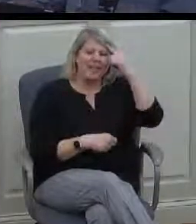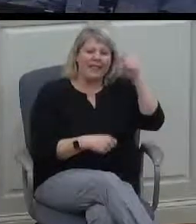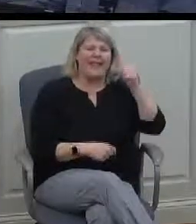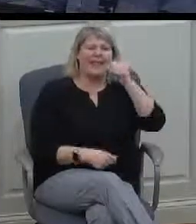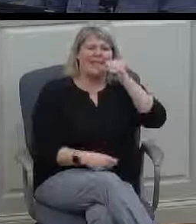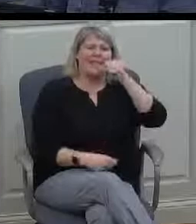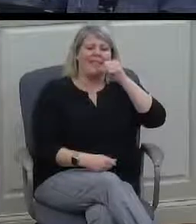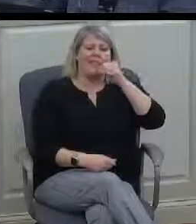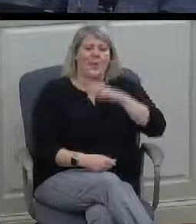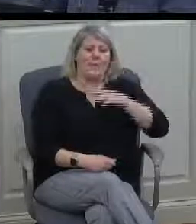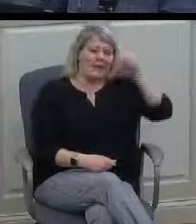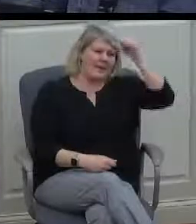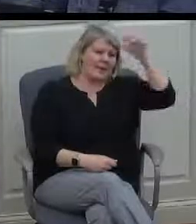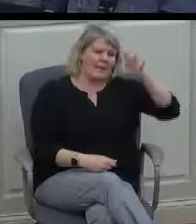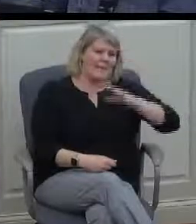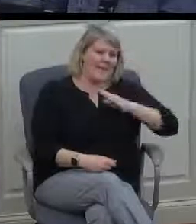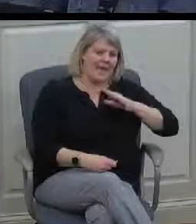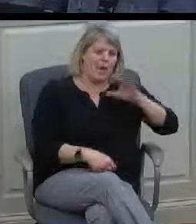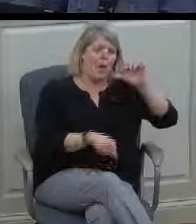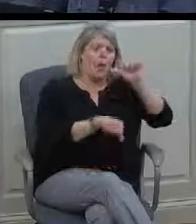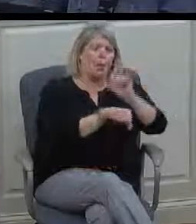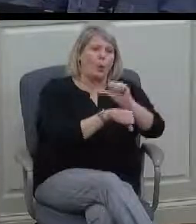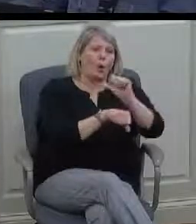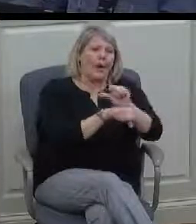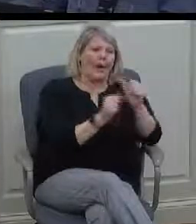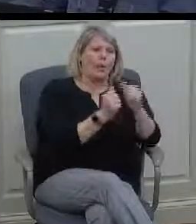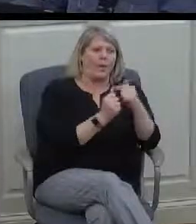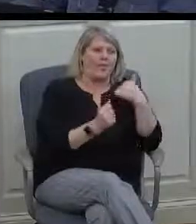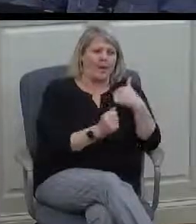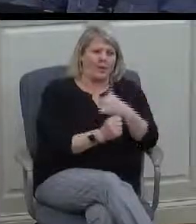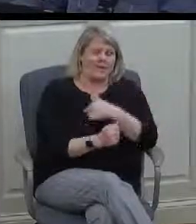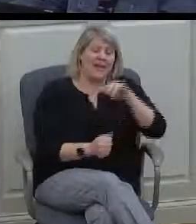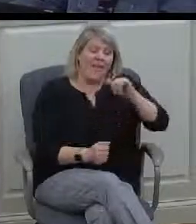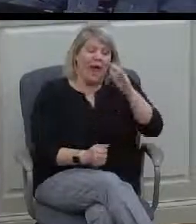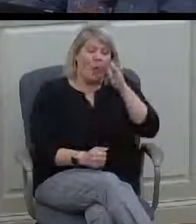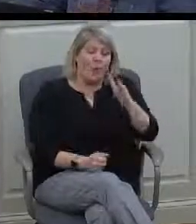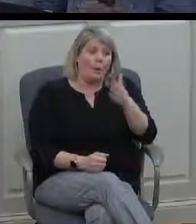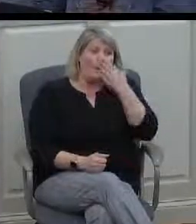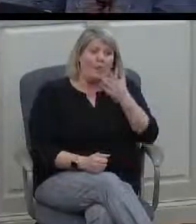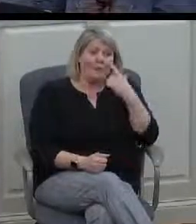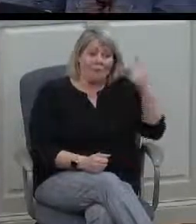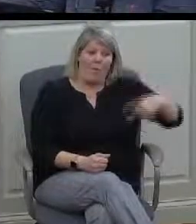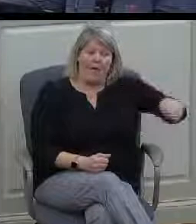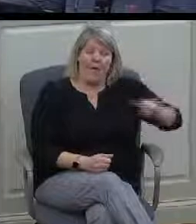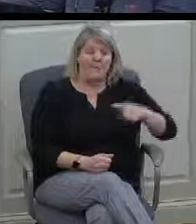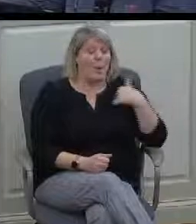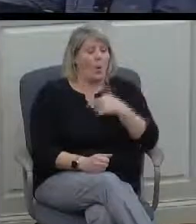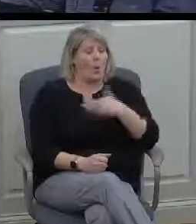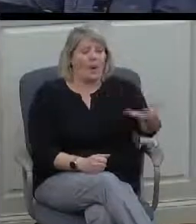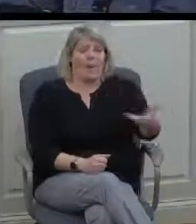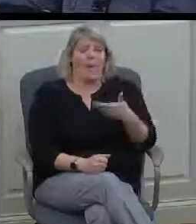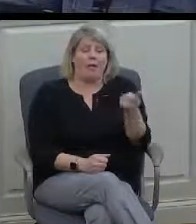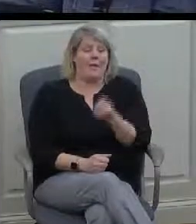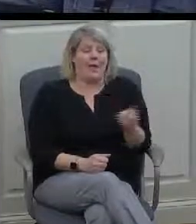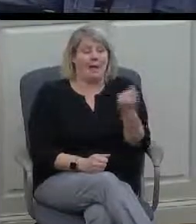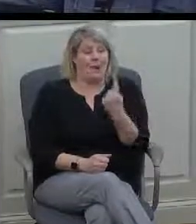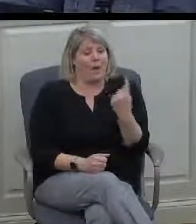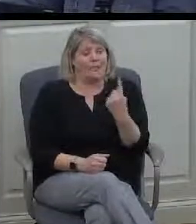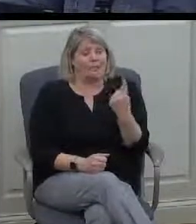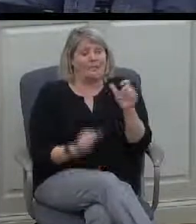got working, you know, that would be kind of good for them as well. Yeah. But we Oh, yeah. welcome you all, anybody to come in and do a ride along with